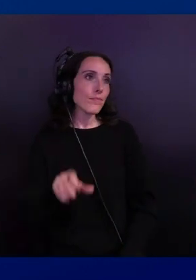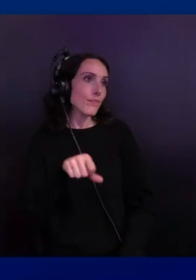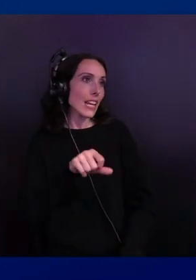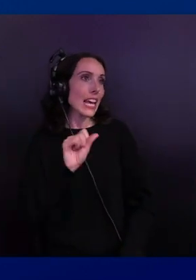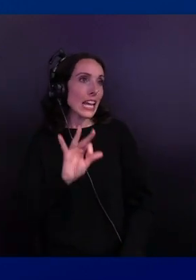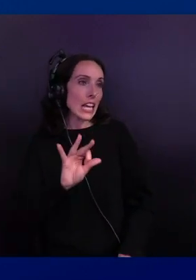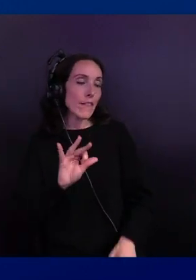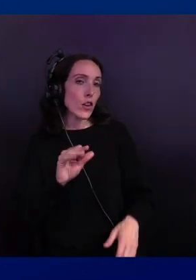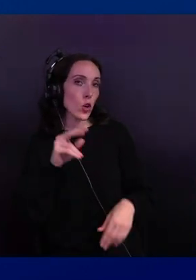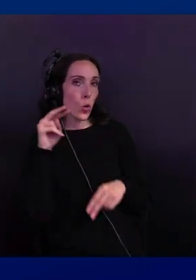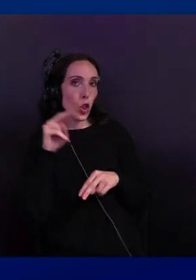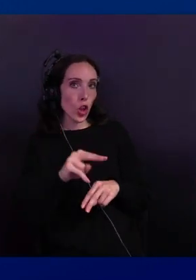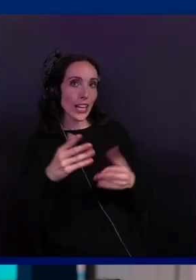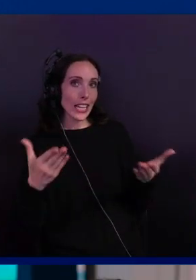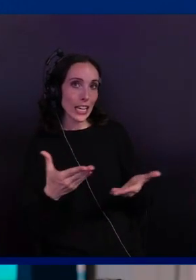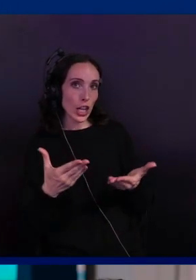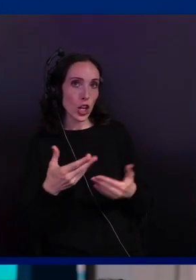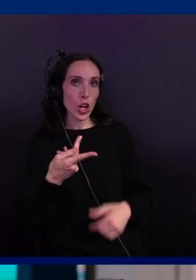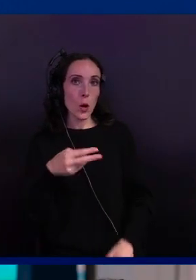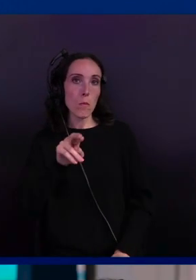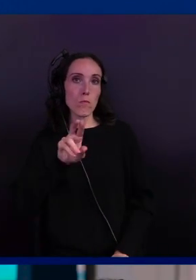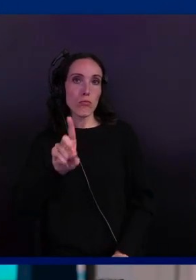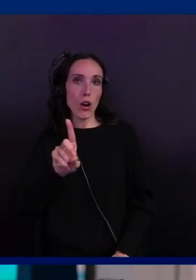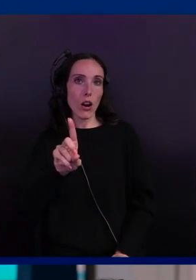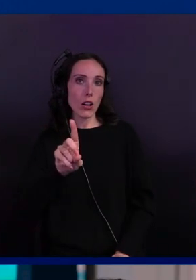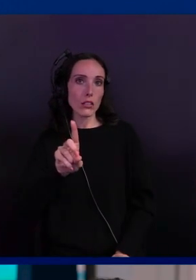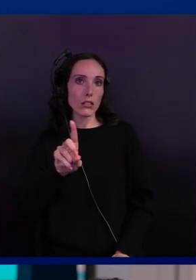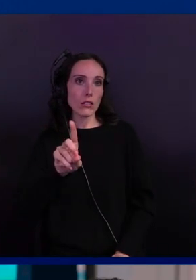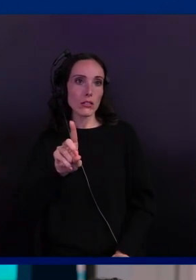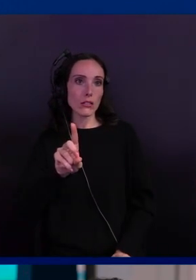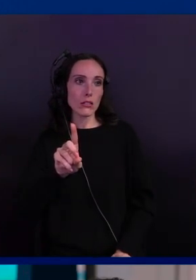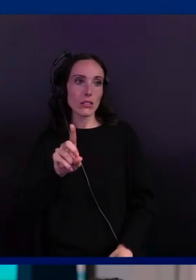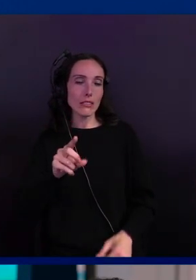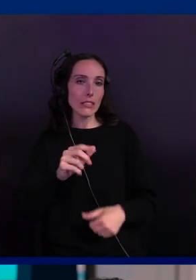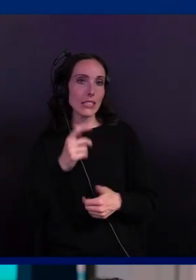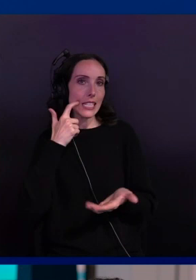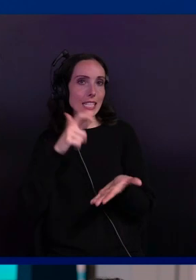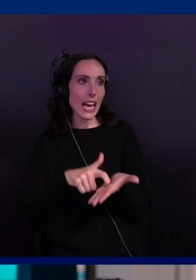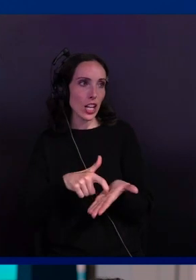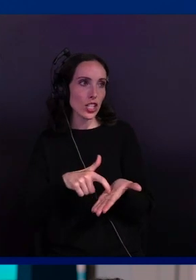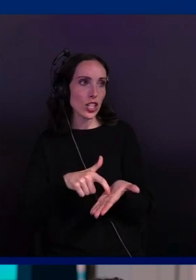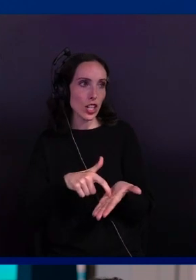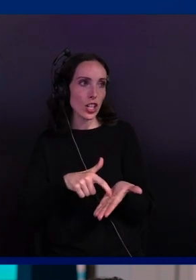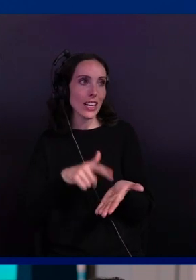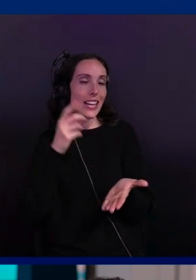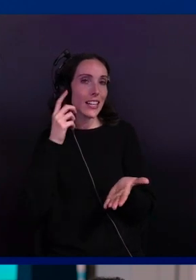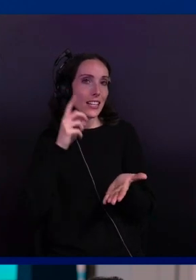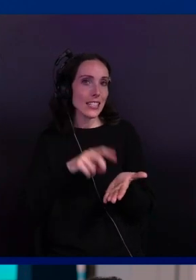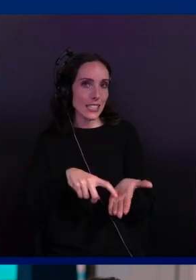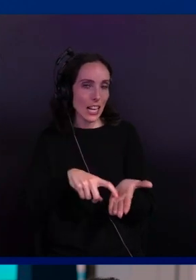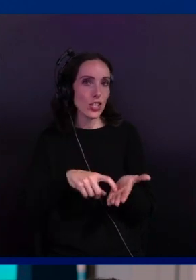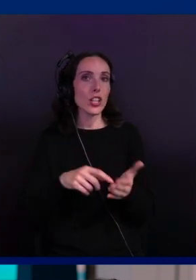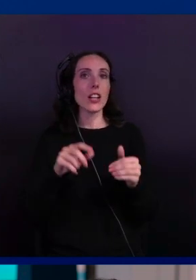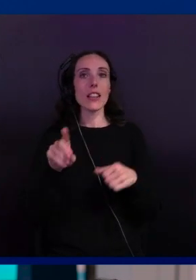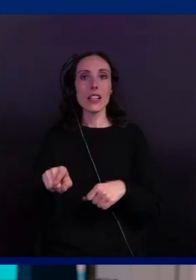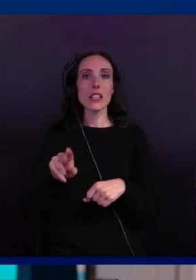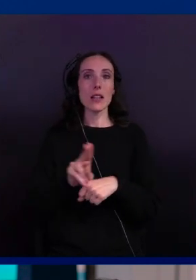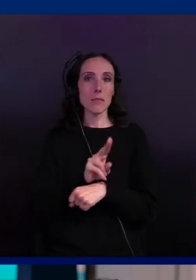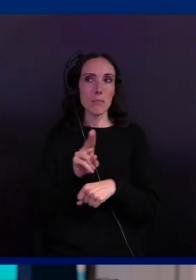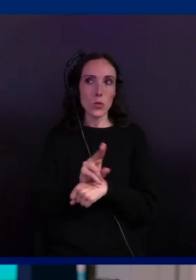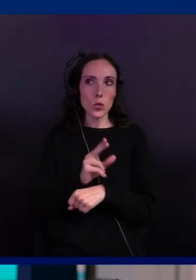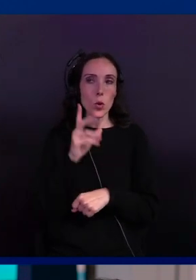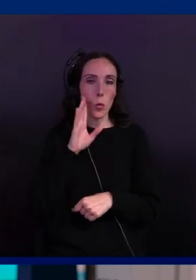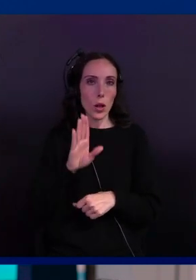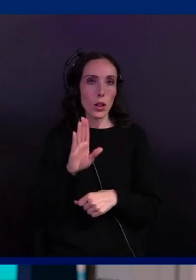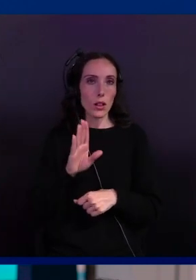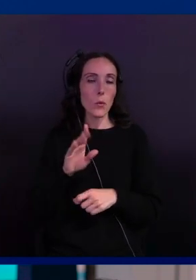right, Fraud Detector comes with a new feature called Data Model Explorer, where business use, based on the business